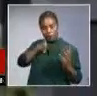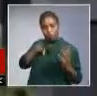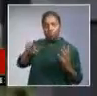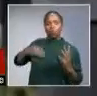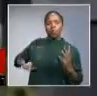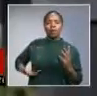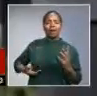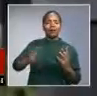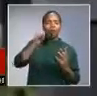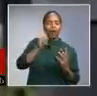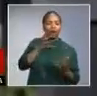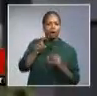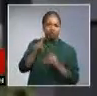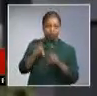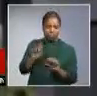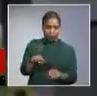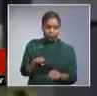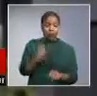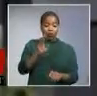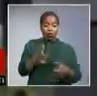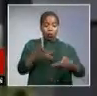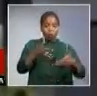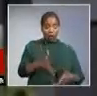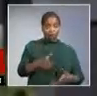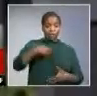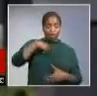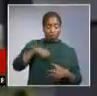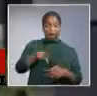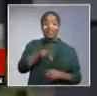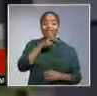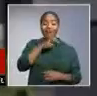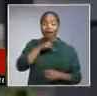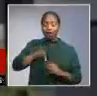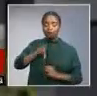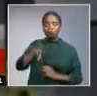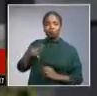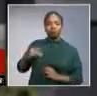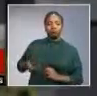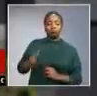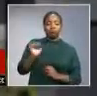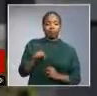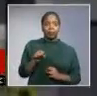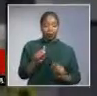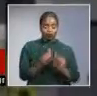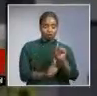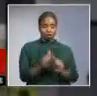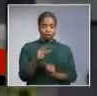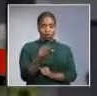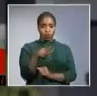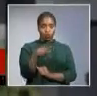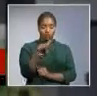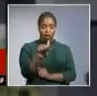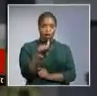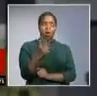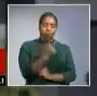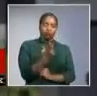lawyers plan to give an indication on whether or not they want to cross-examine by Friday. And the Guptas are intending on applying for